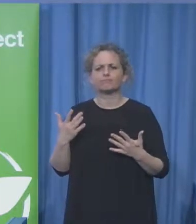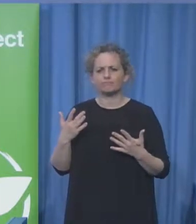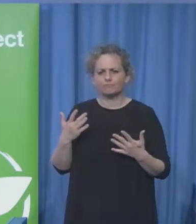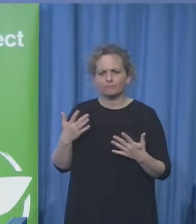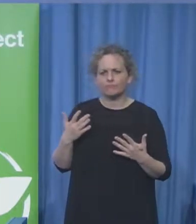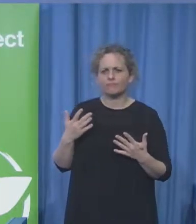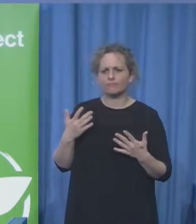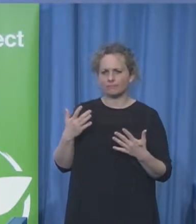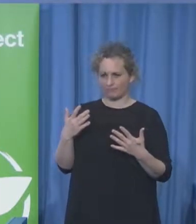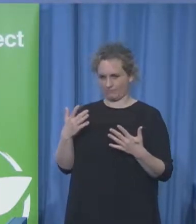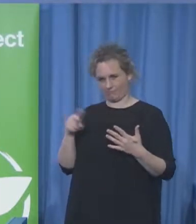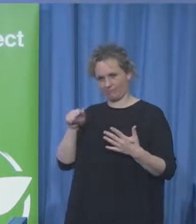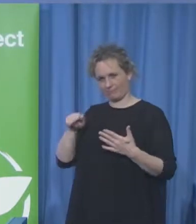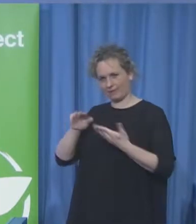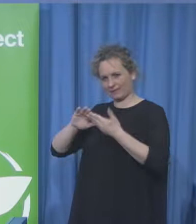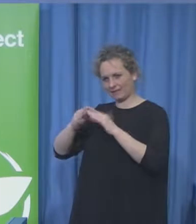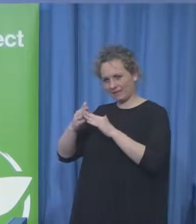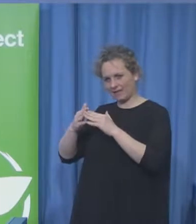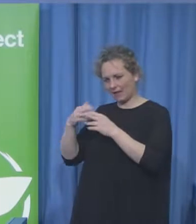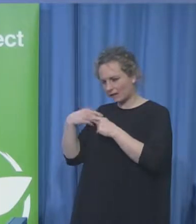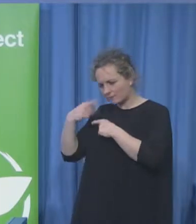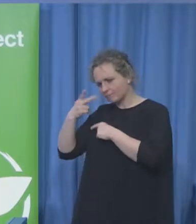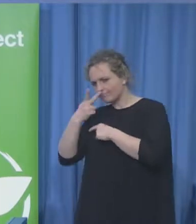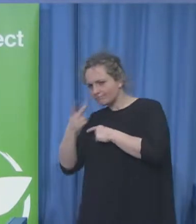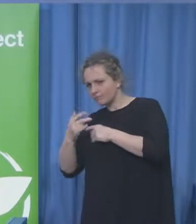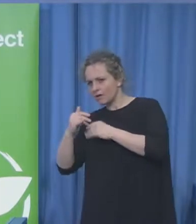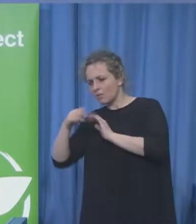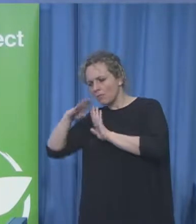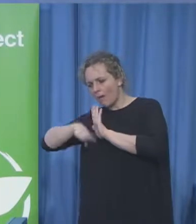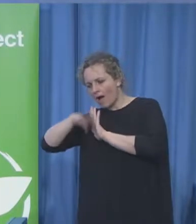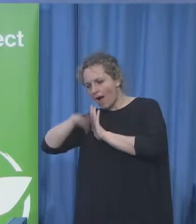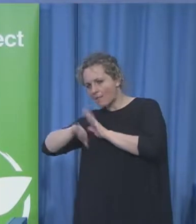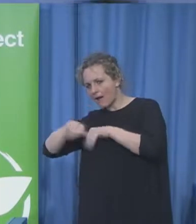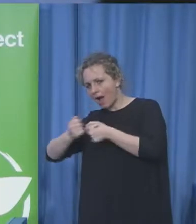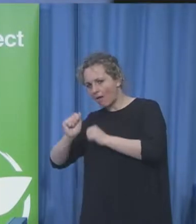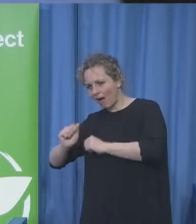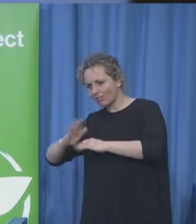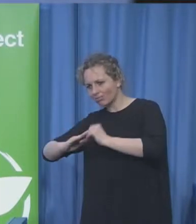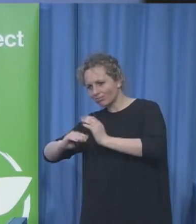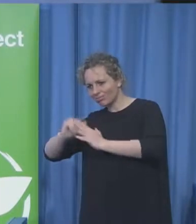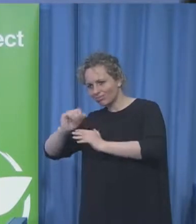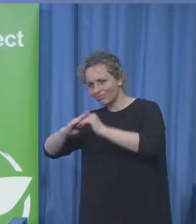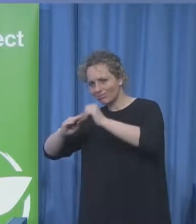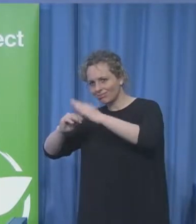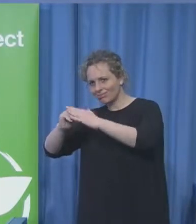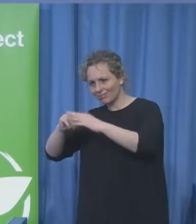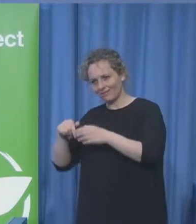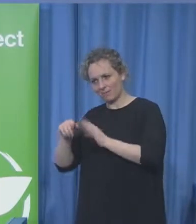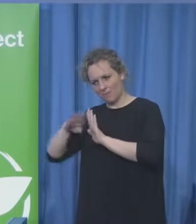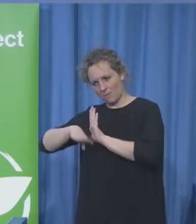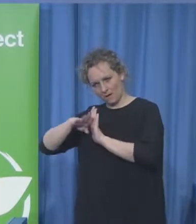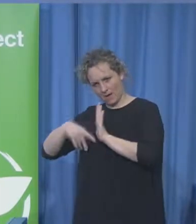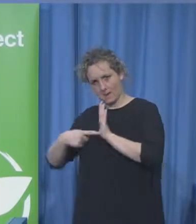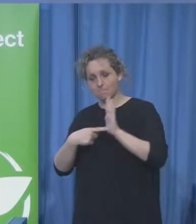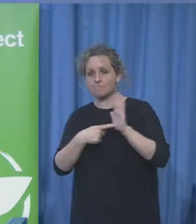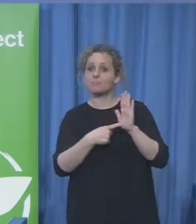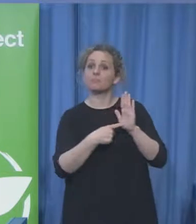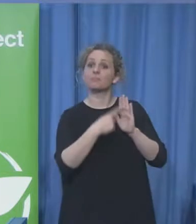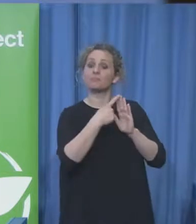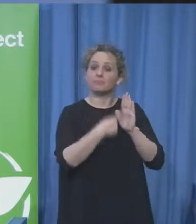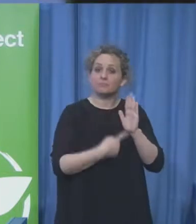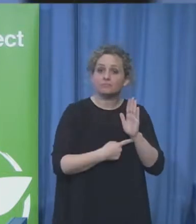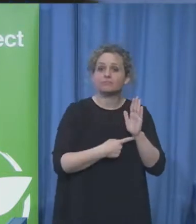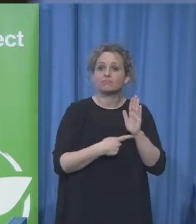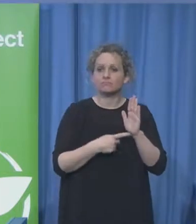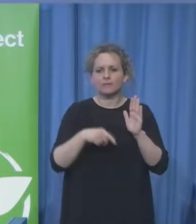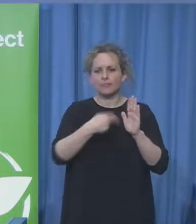called Habitat 3. Habitat 3 is the 3rd international UN conference on sustainable